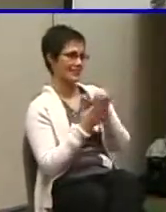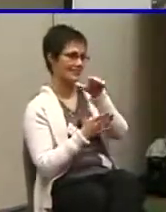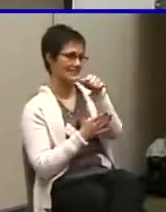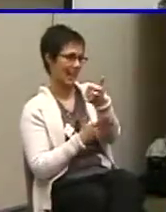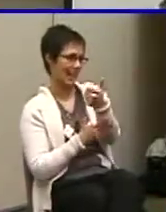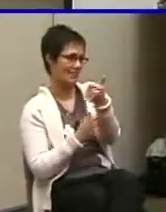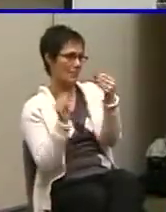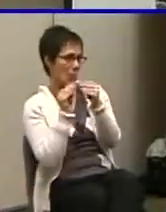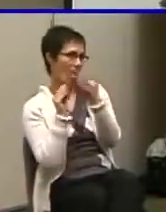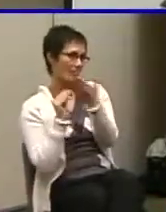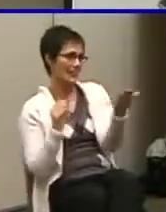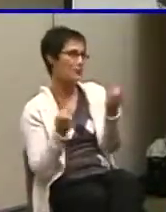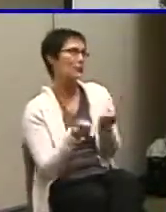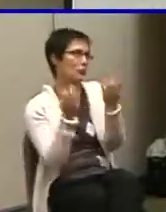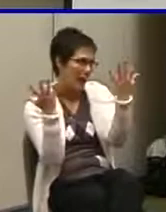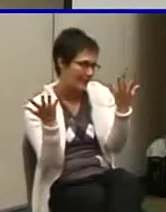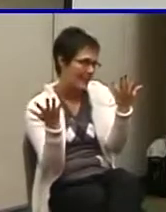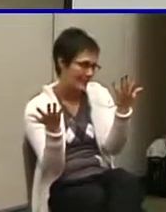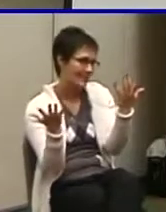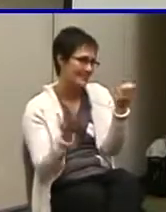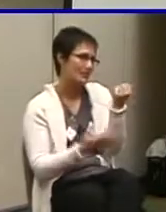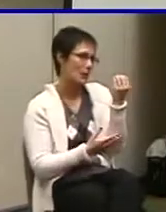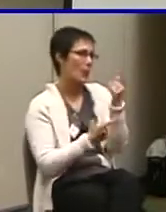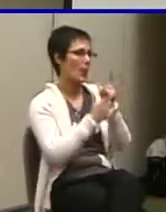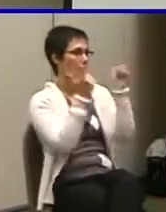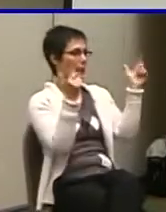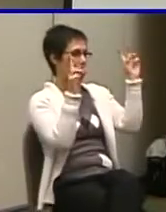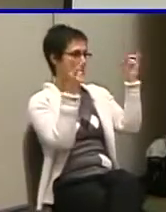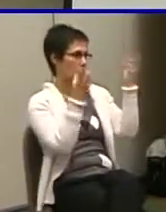many. So I think one of the big issues becomes,